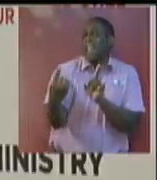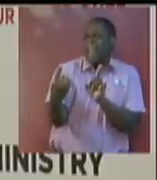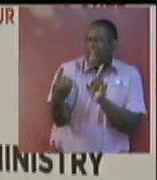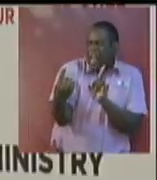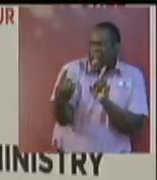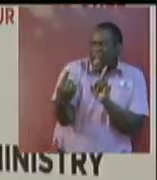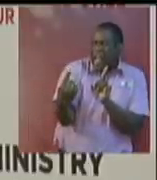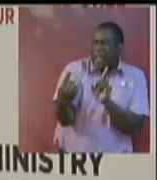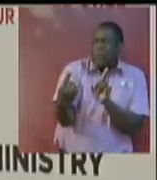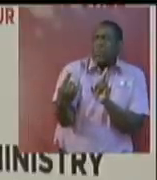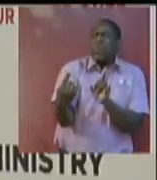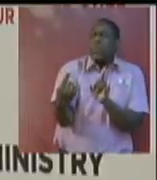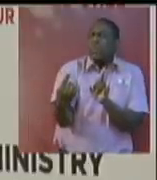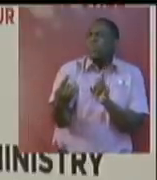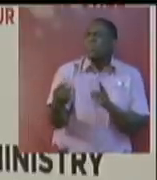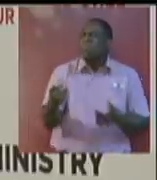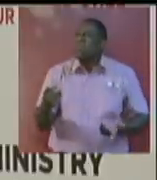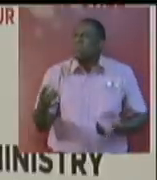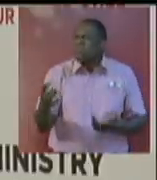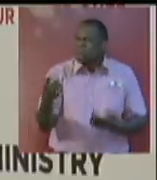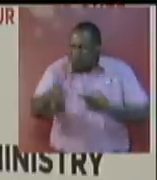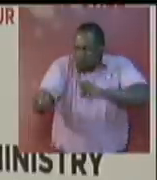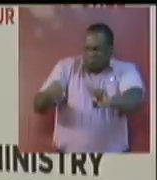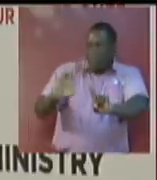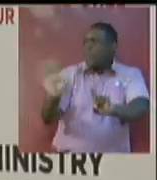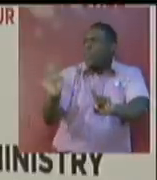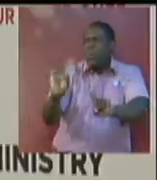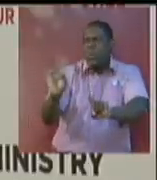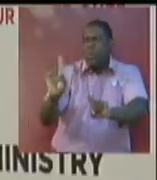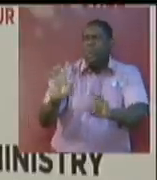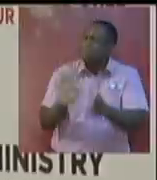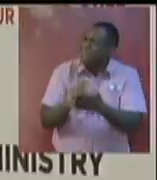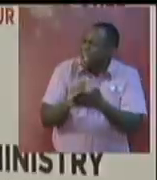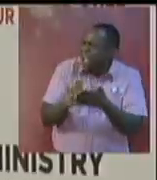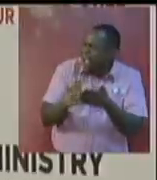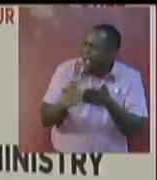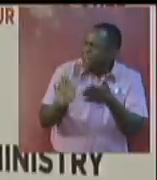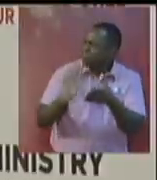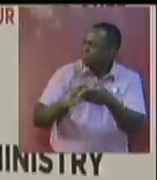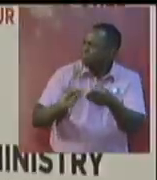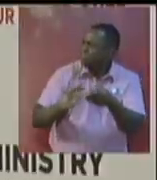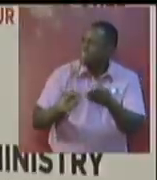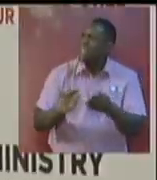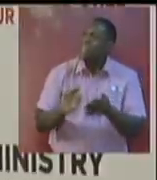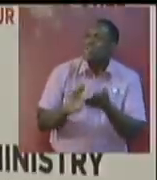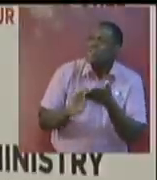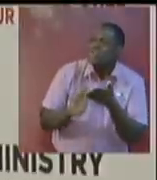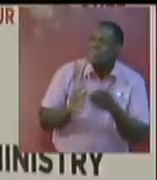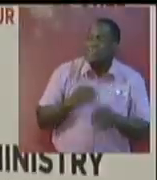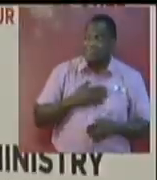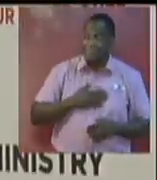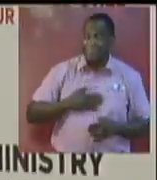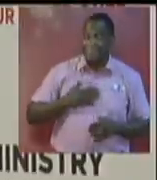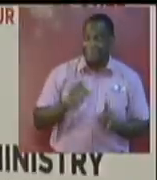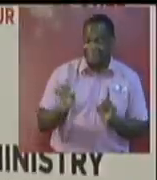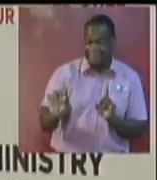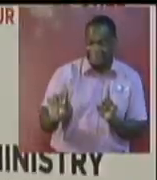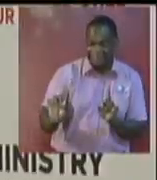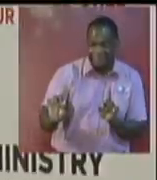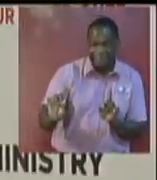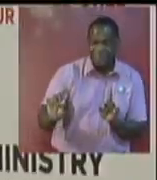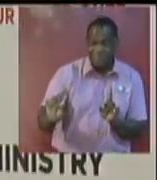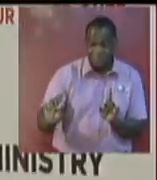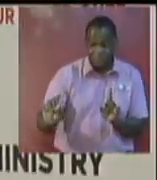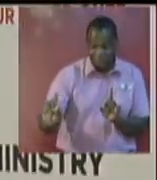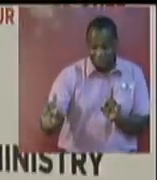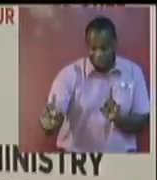to observe the distance. If you are interacting with your members at work and they are not observing the mask